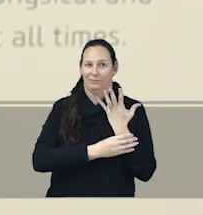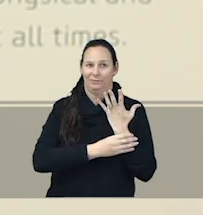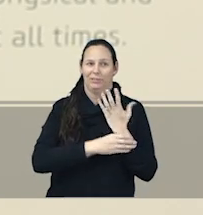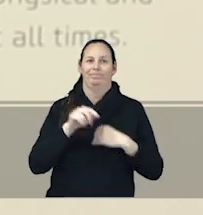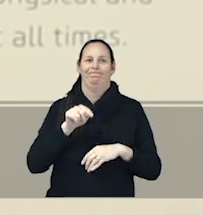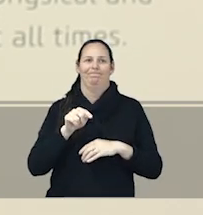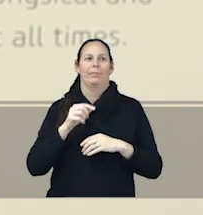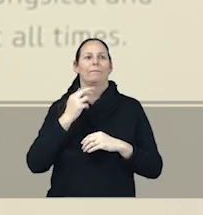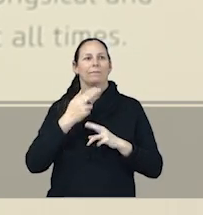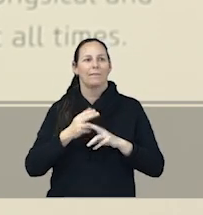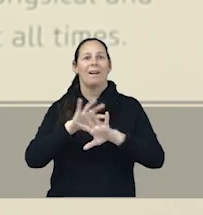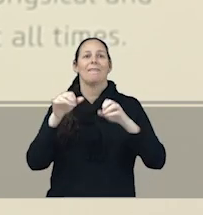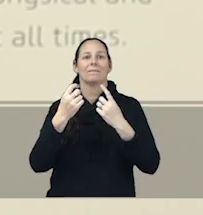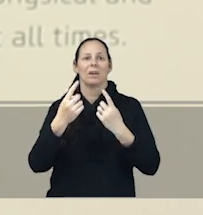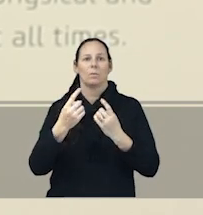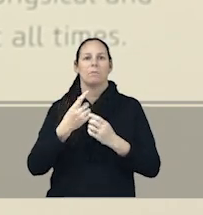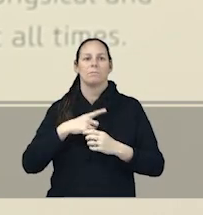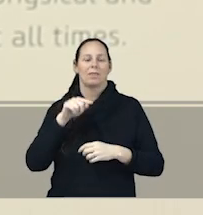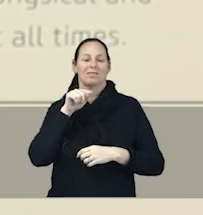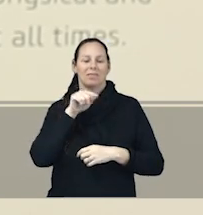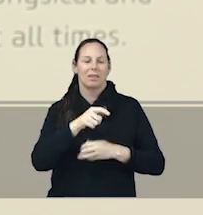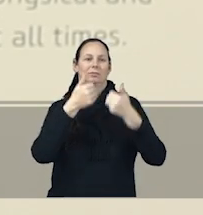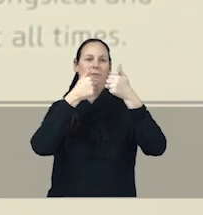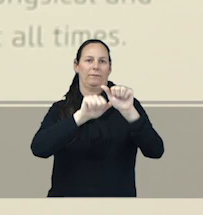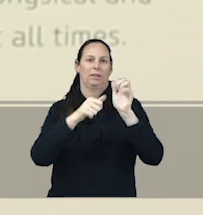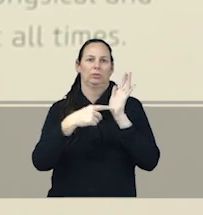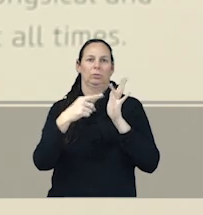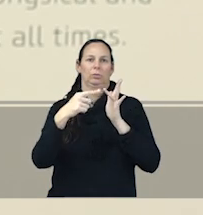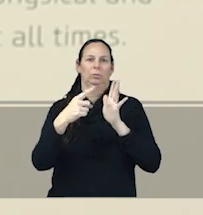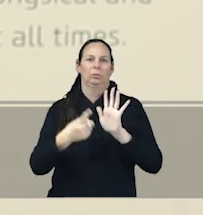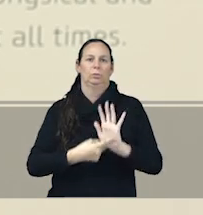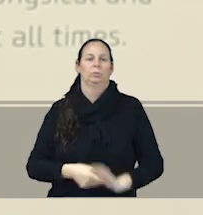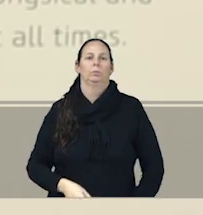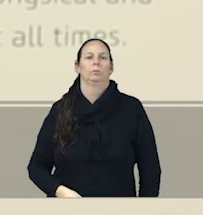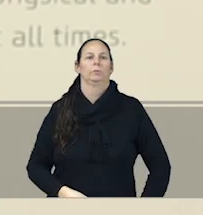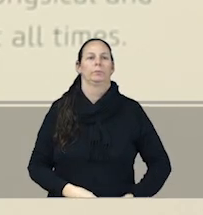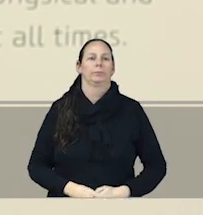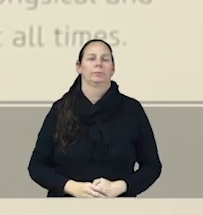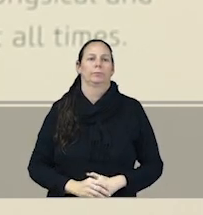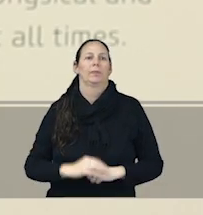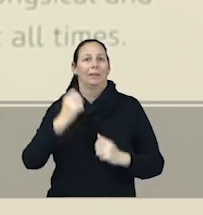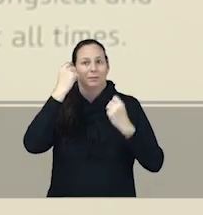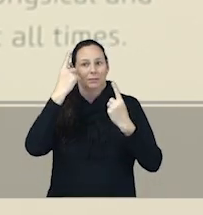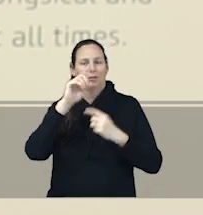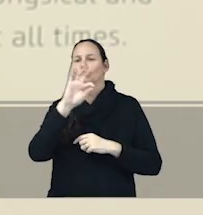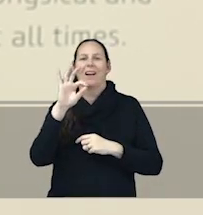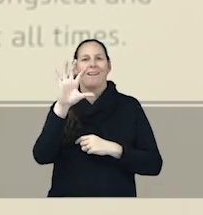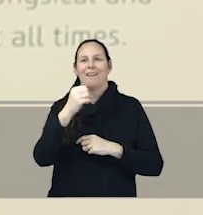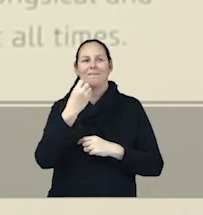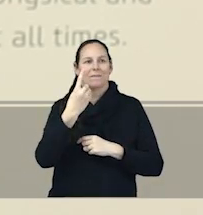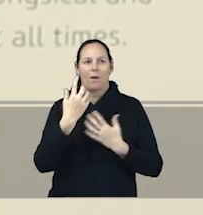accordingly so that now they wear gloves and they wear gloves for everybody because that is a preventative tool.